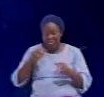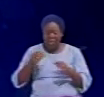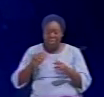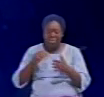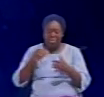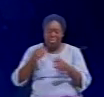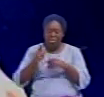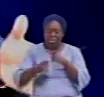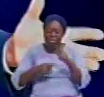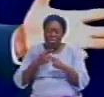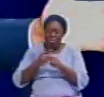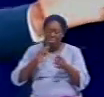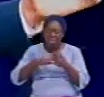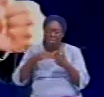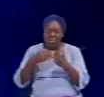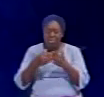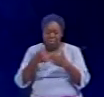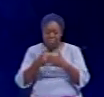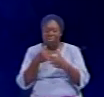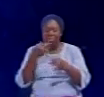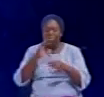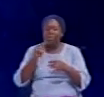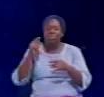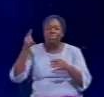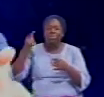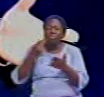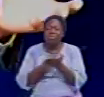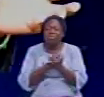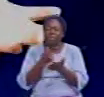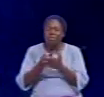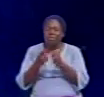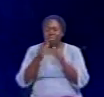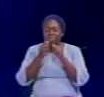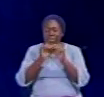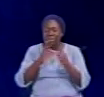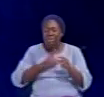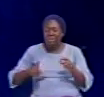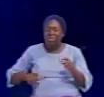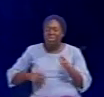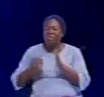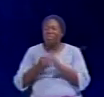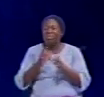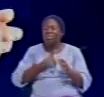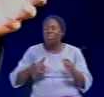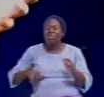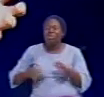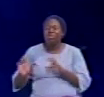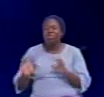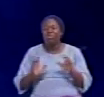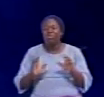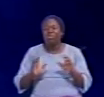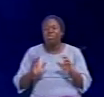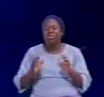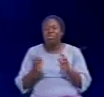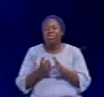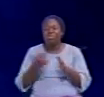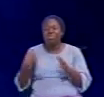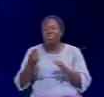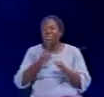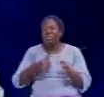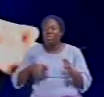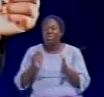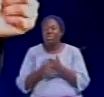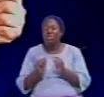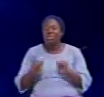of Christ. I want you to just thank God. This indeed is only the Lord's doing. Only he could have brought this to